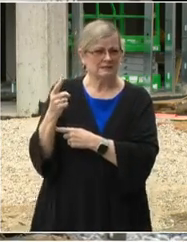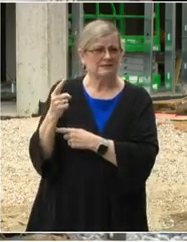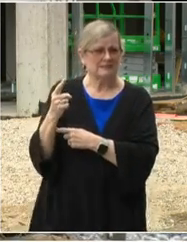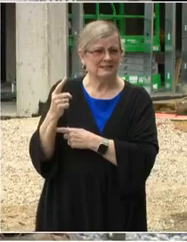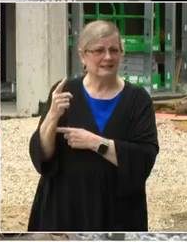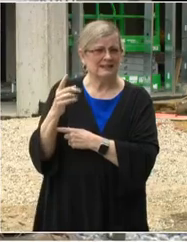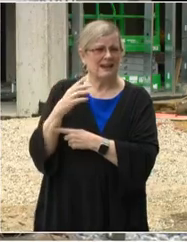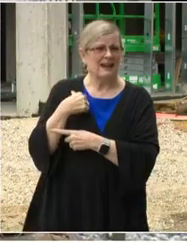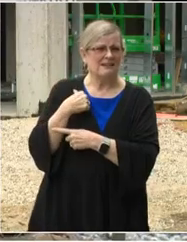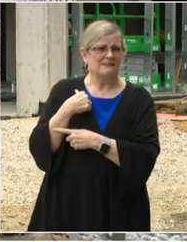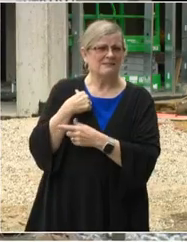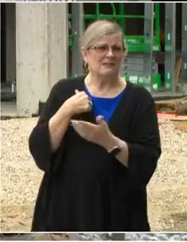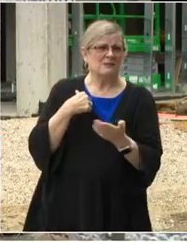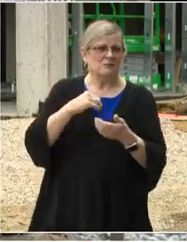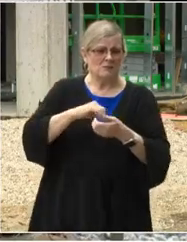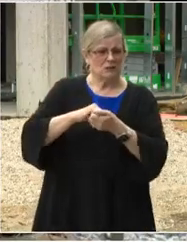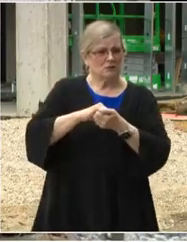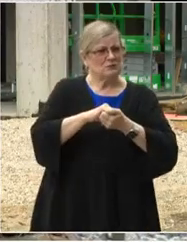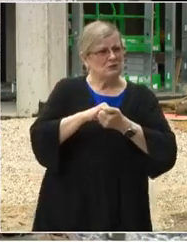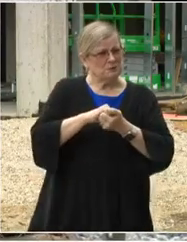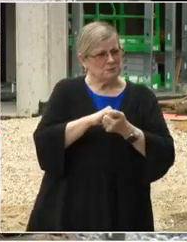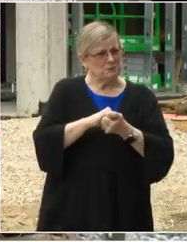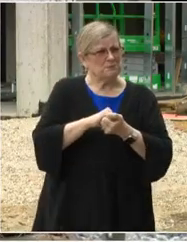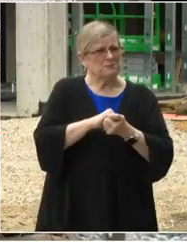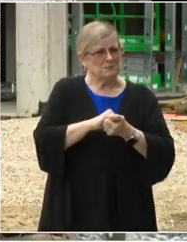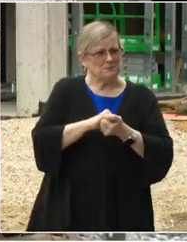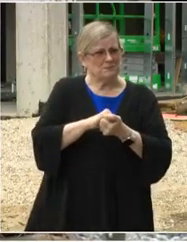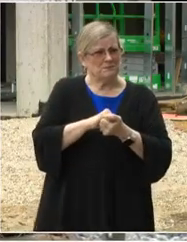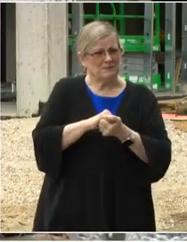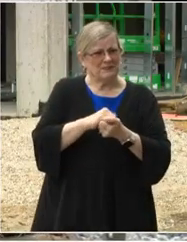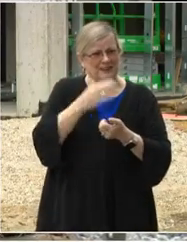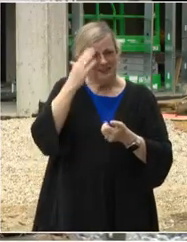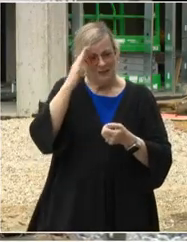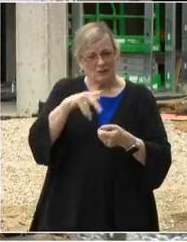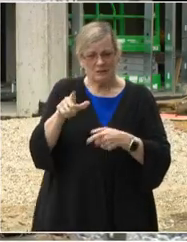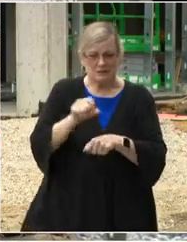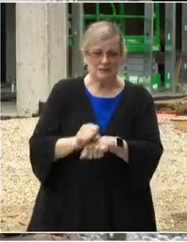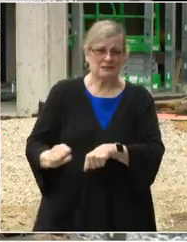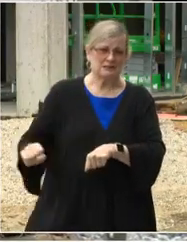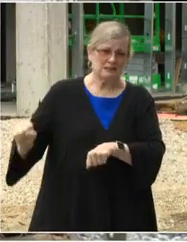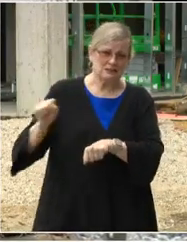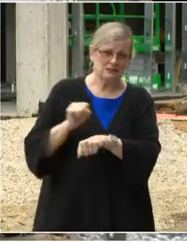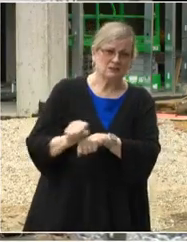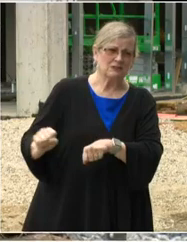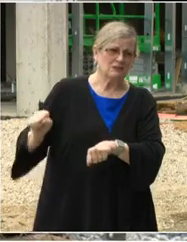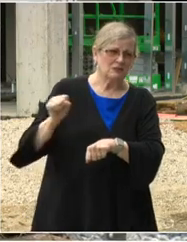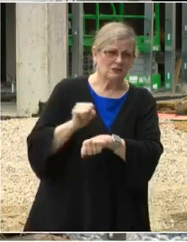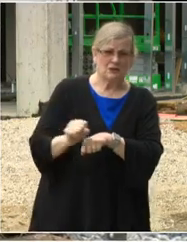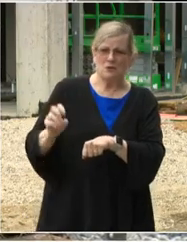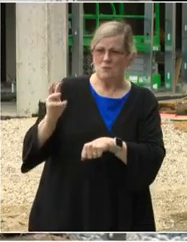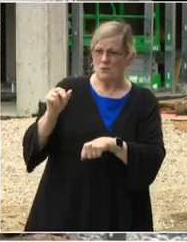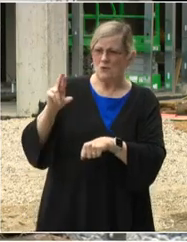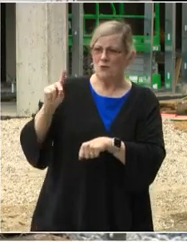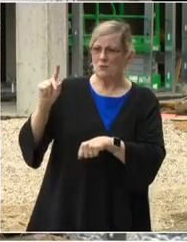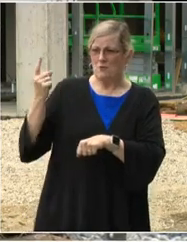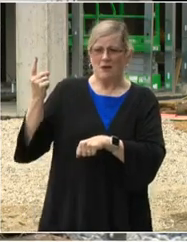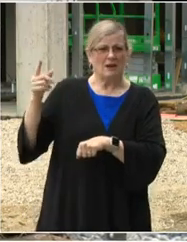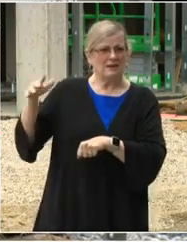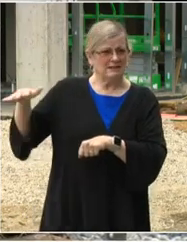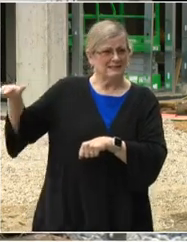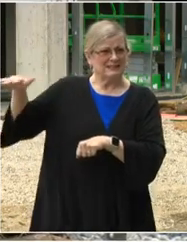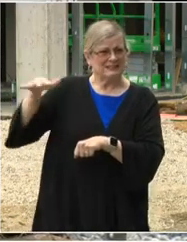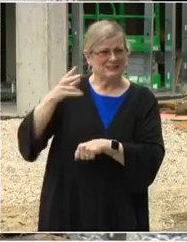partner all across the city, but I know how hard they work in Ward 1 in particular. Wow, to stand here in front of this